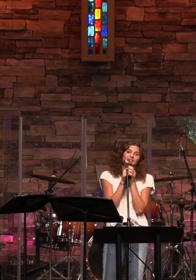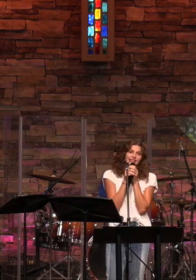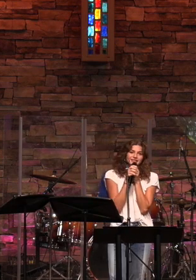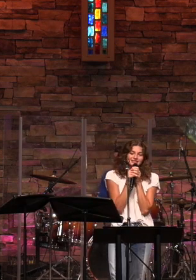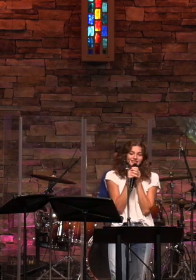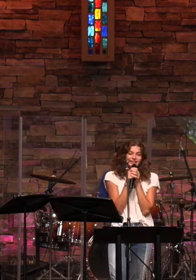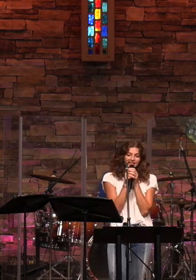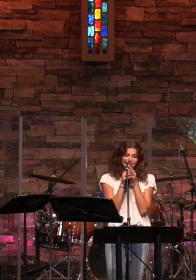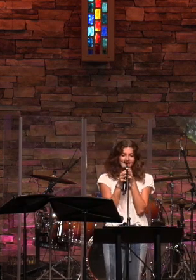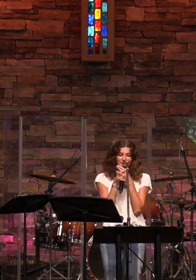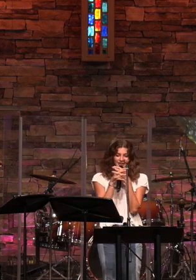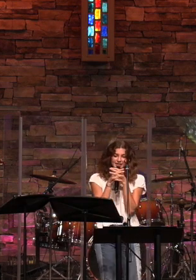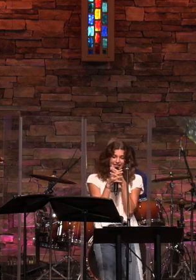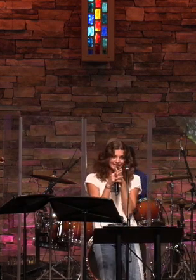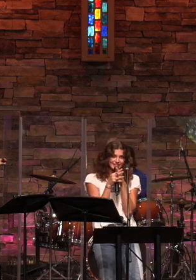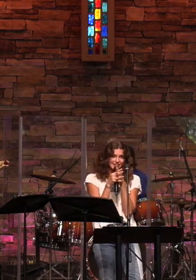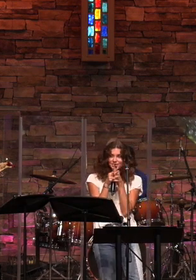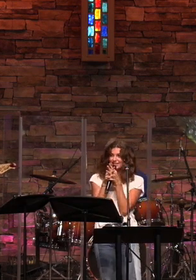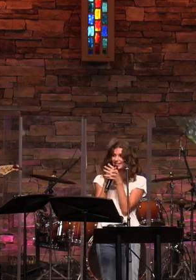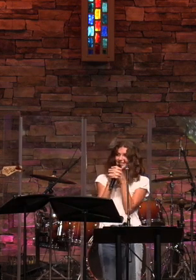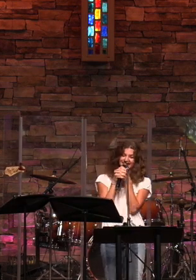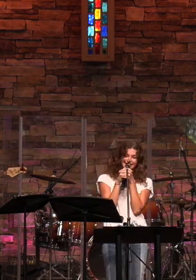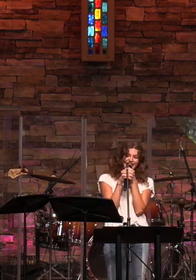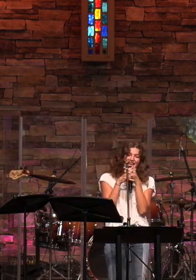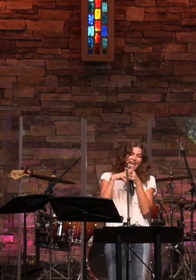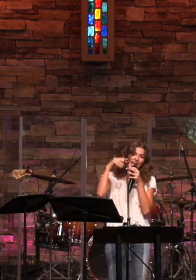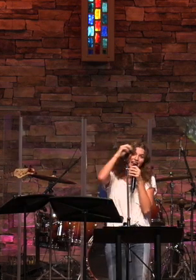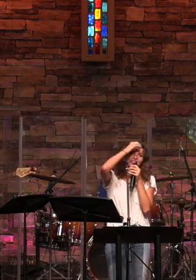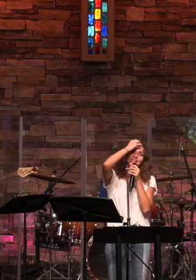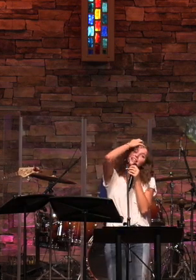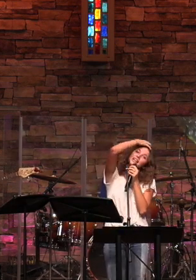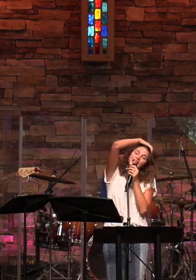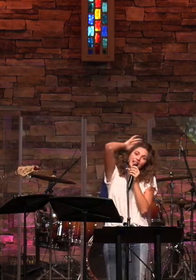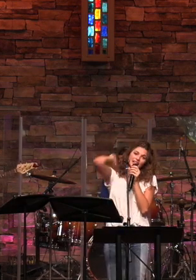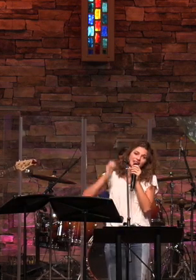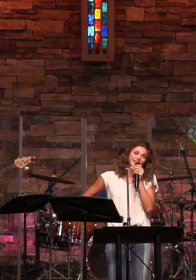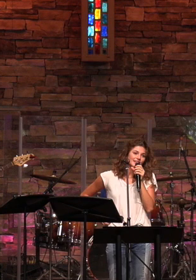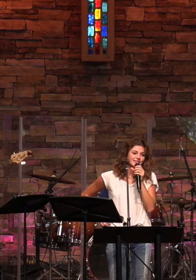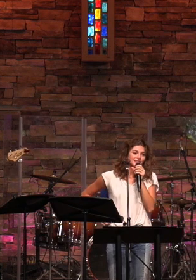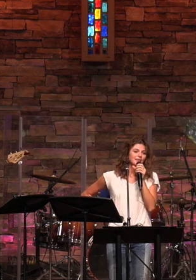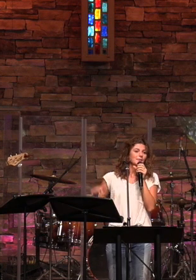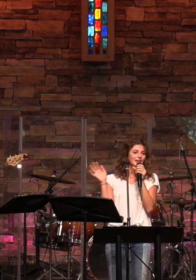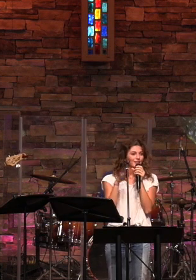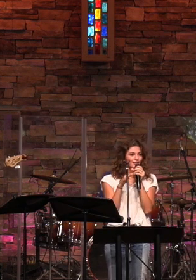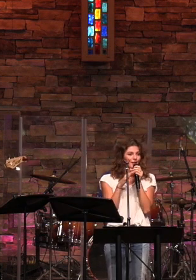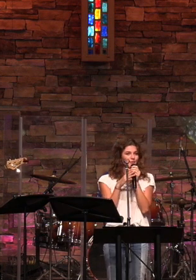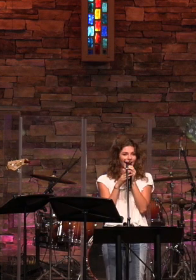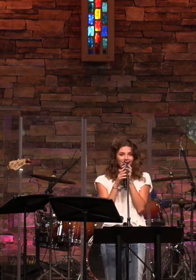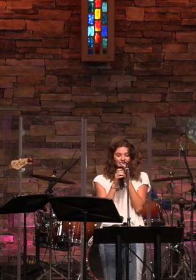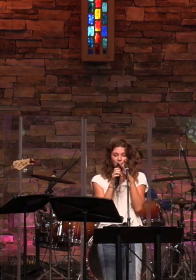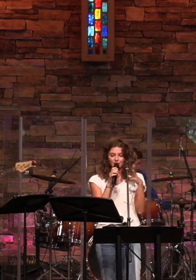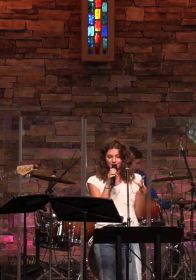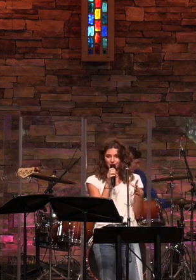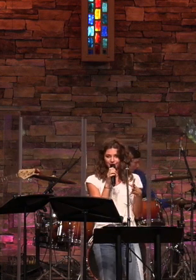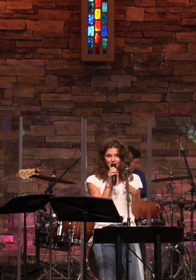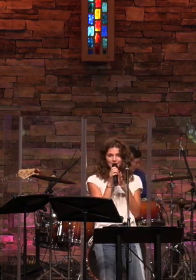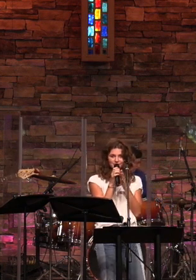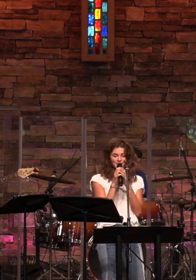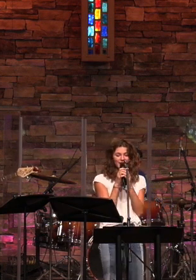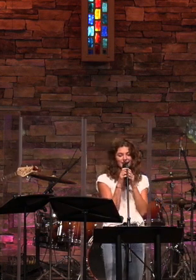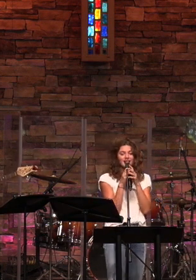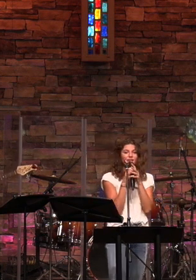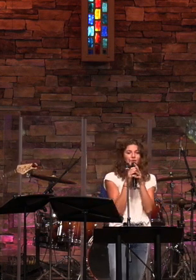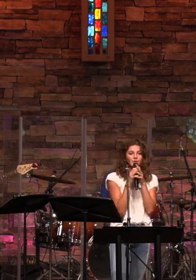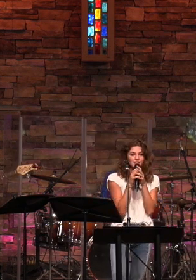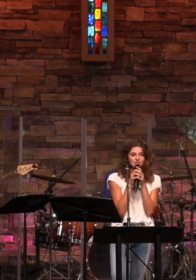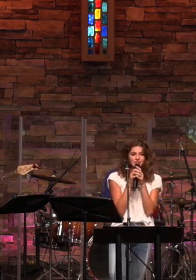Alright, next song We're gonna sing is Oceans And I think this song Is a little bit of a throwback In the worship realm